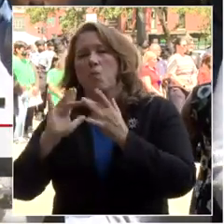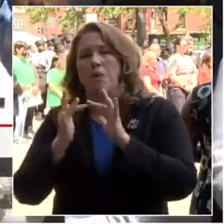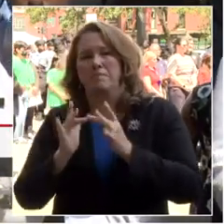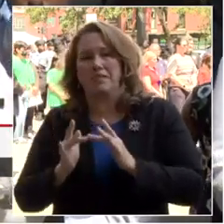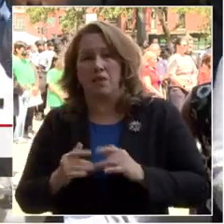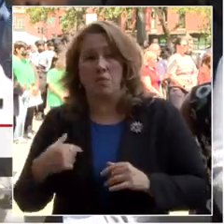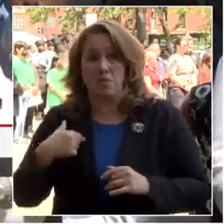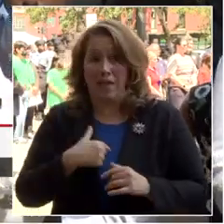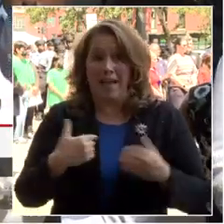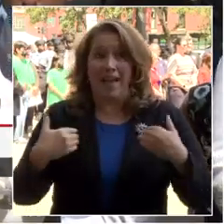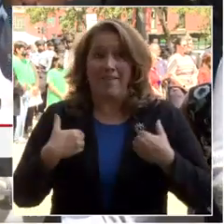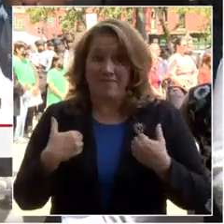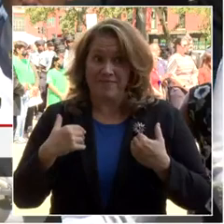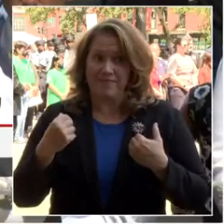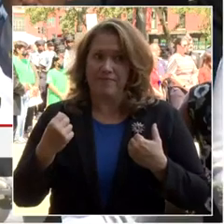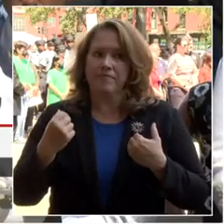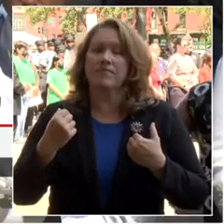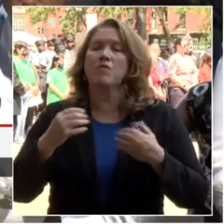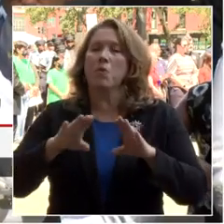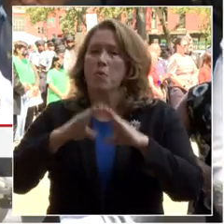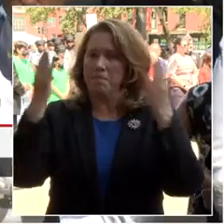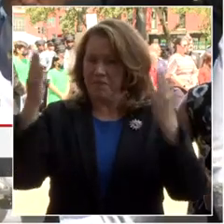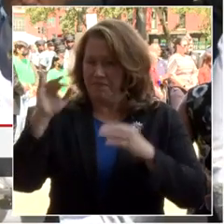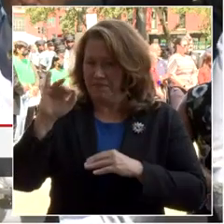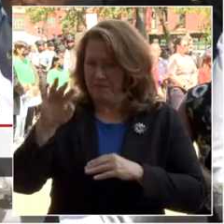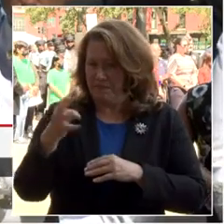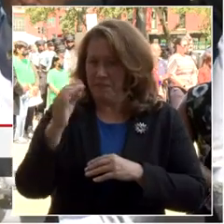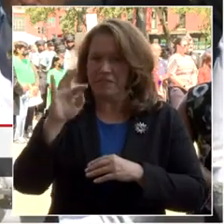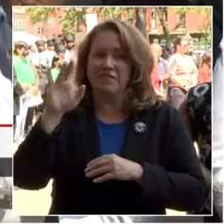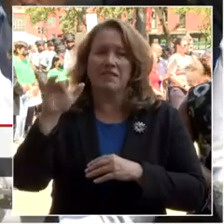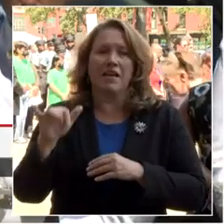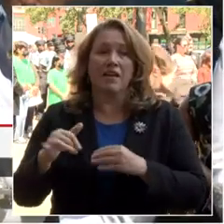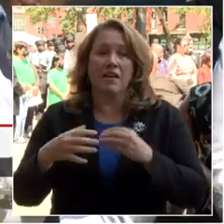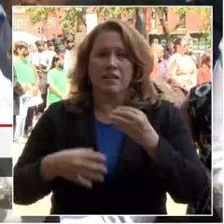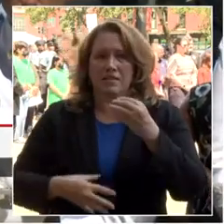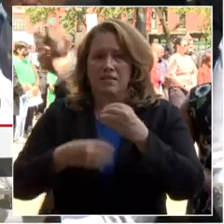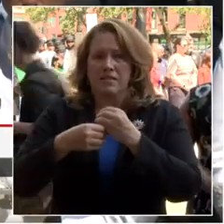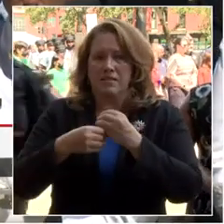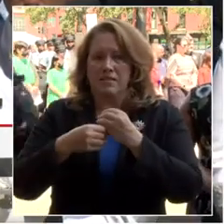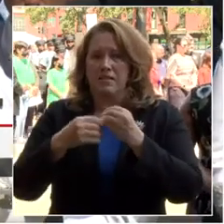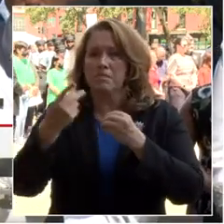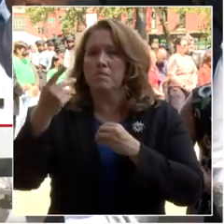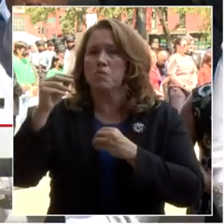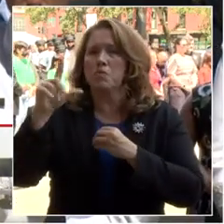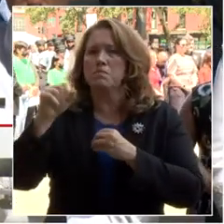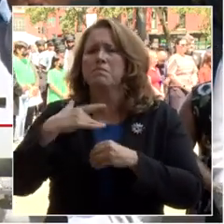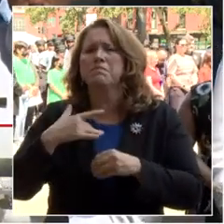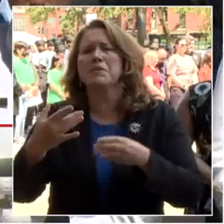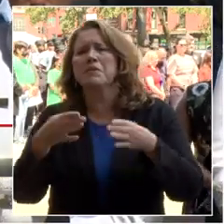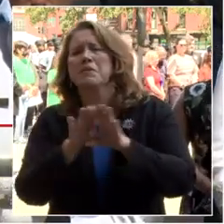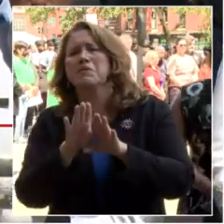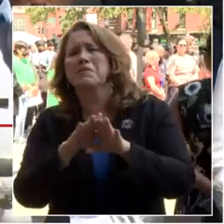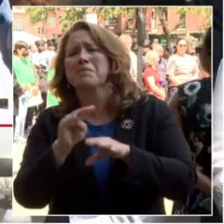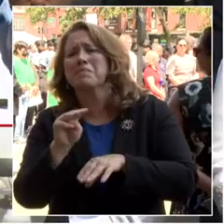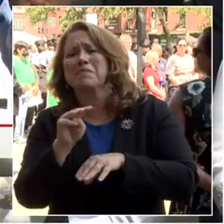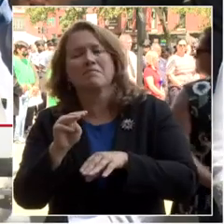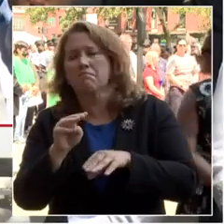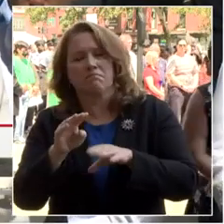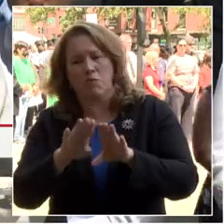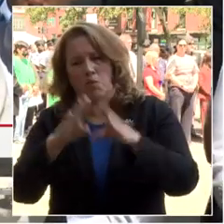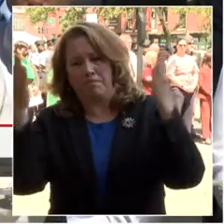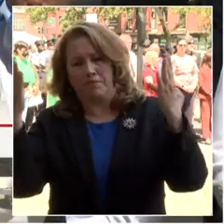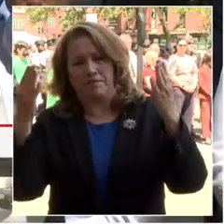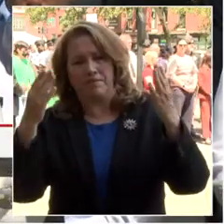also opening on the 4th of July an additional 6 pools that are normally closed on Mondays.